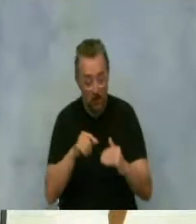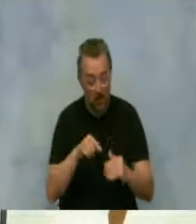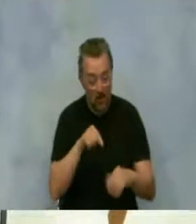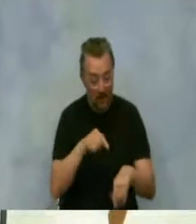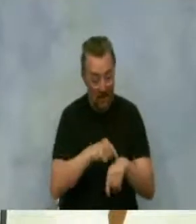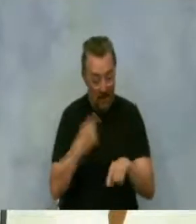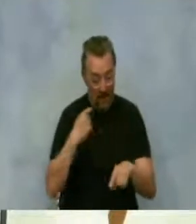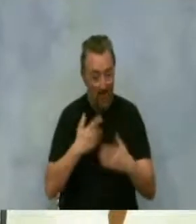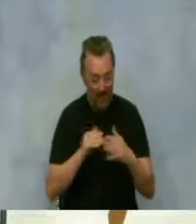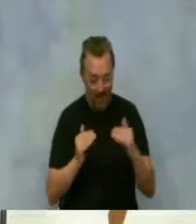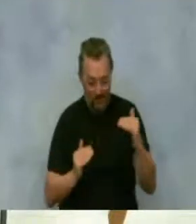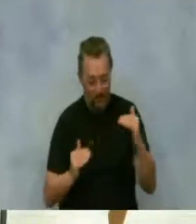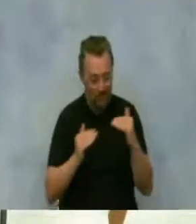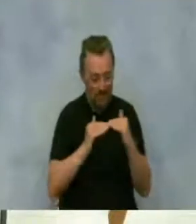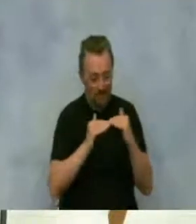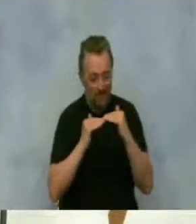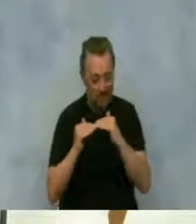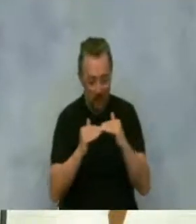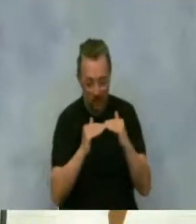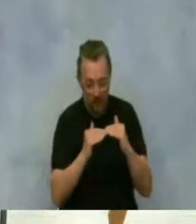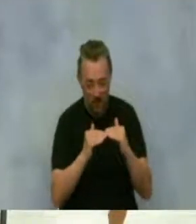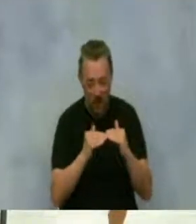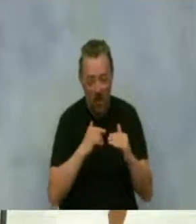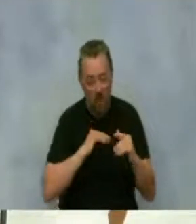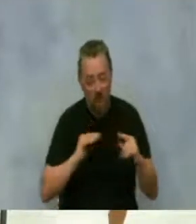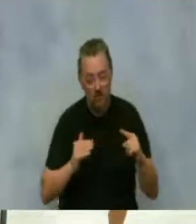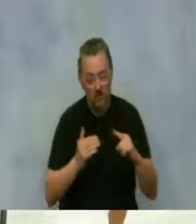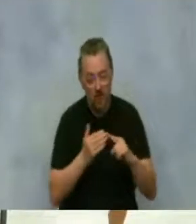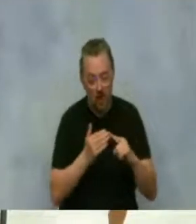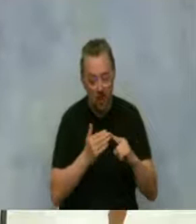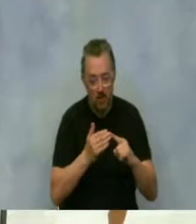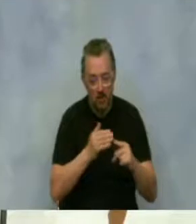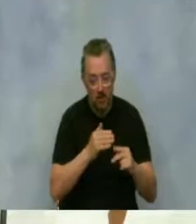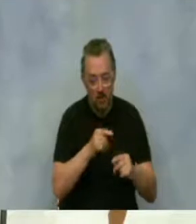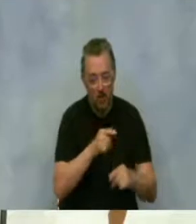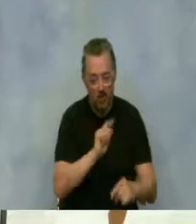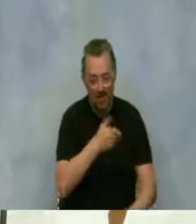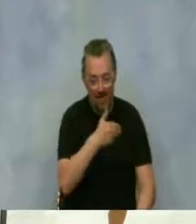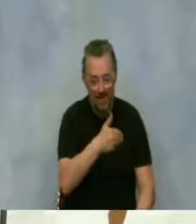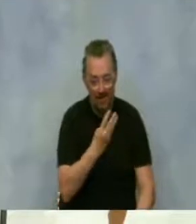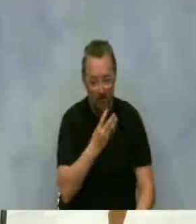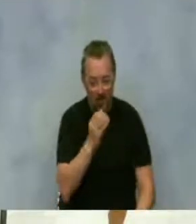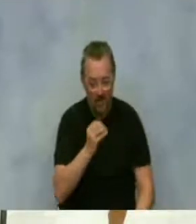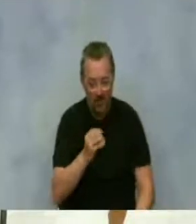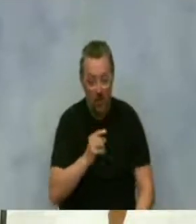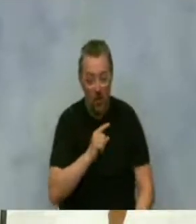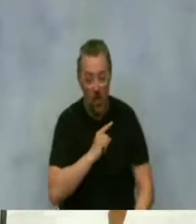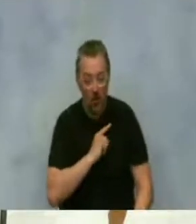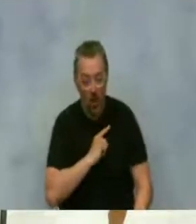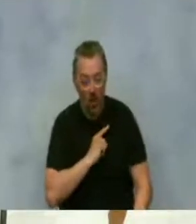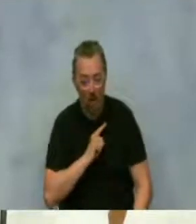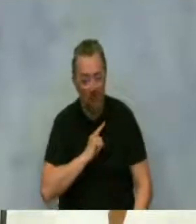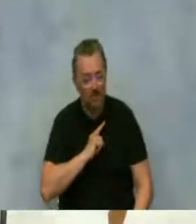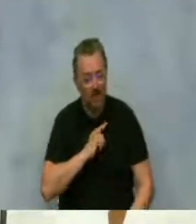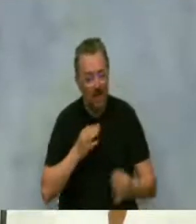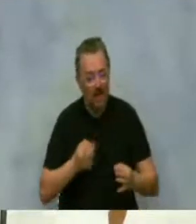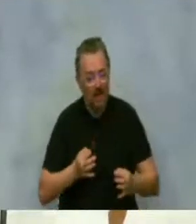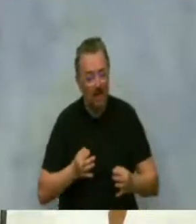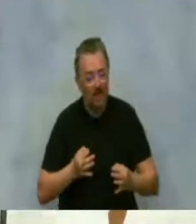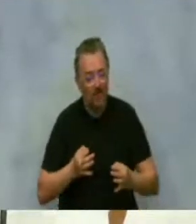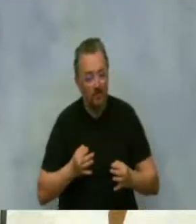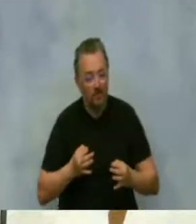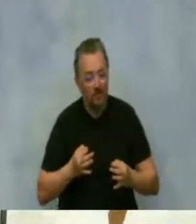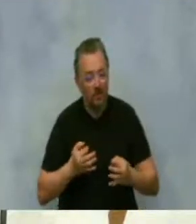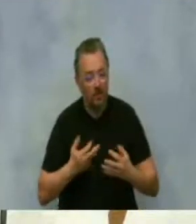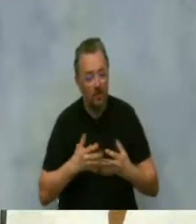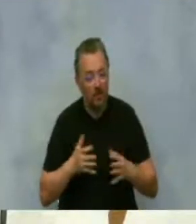standard against a target of 94. The decrease in this indicator relates significantly to delays in installation of heat and smoke alarms,